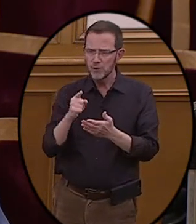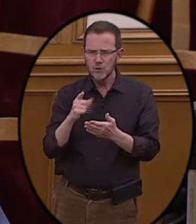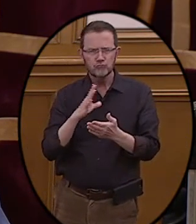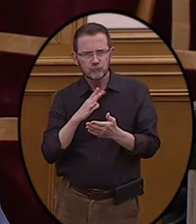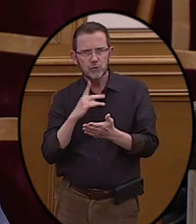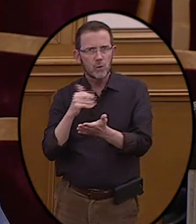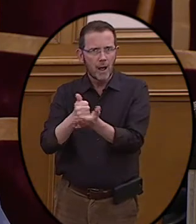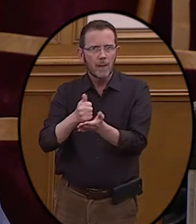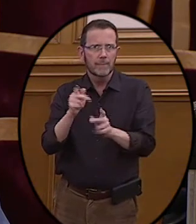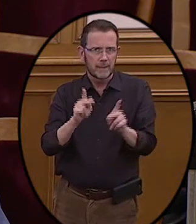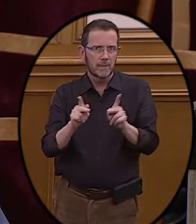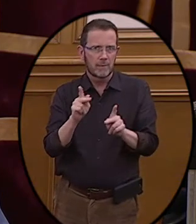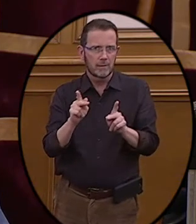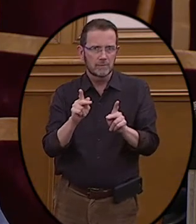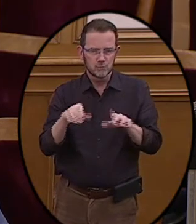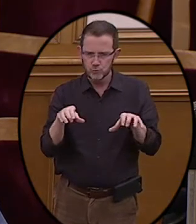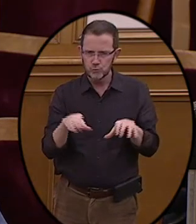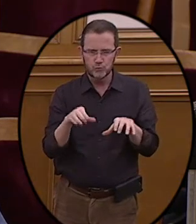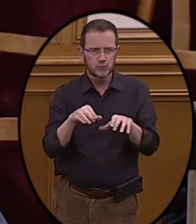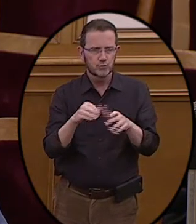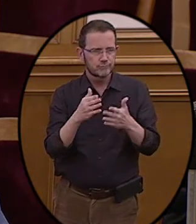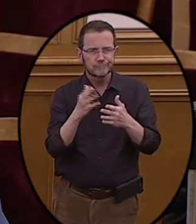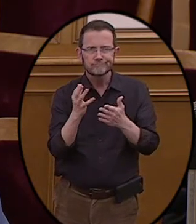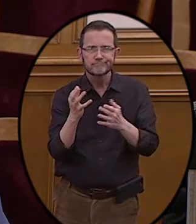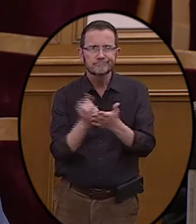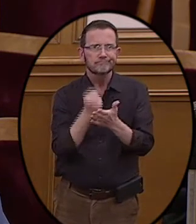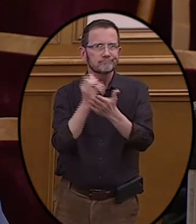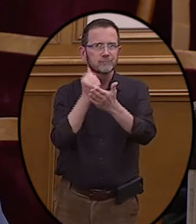city. I also would like to